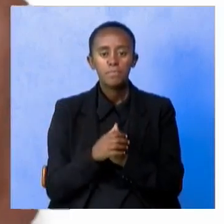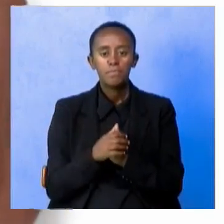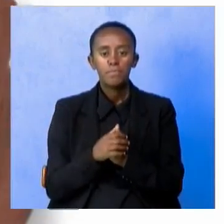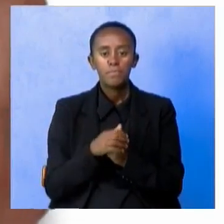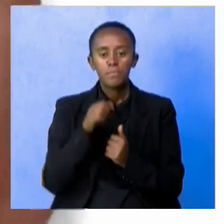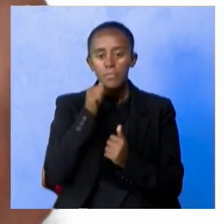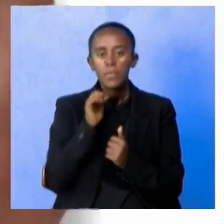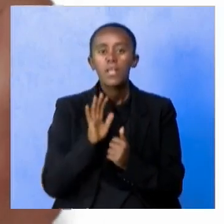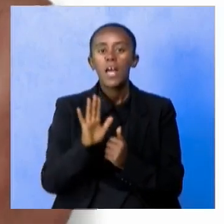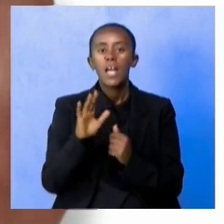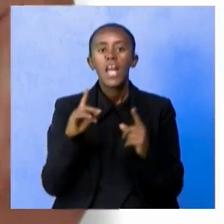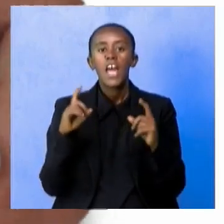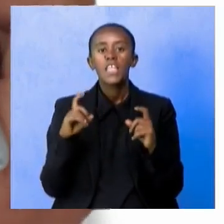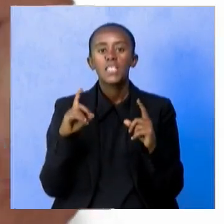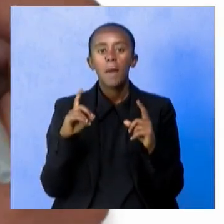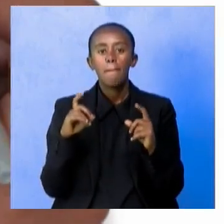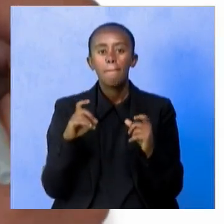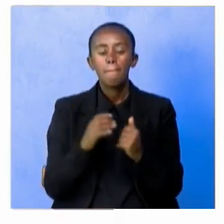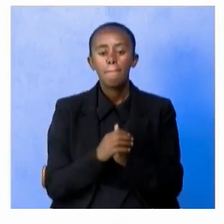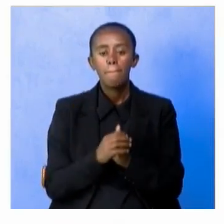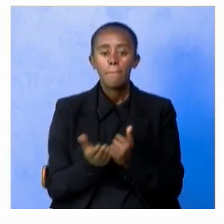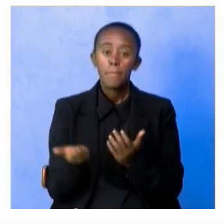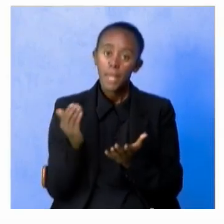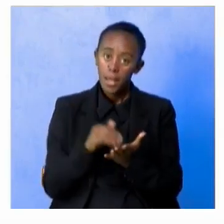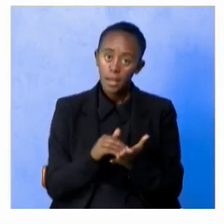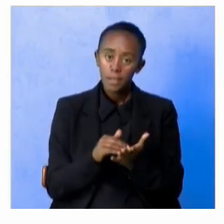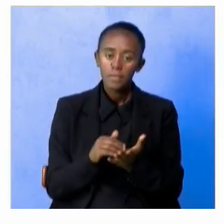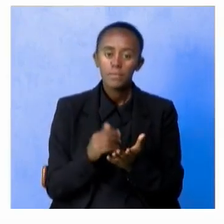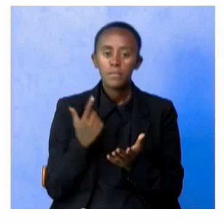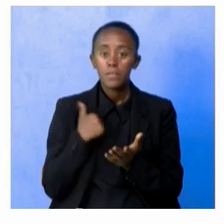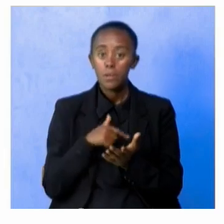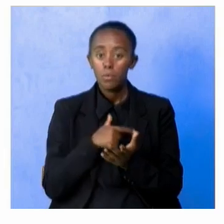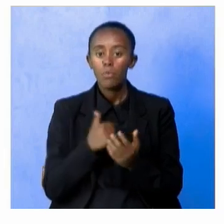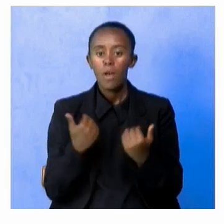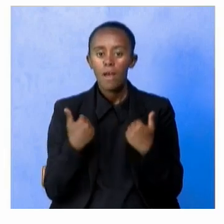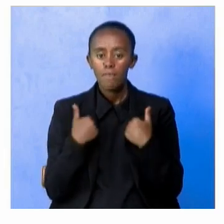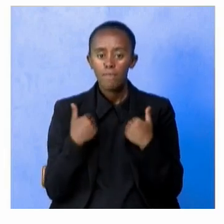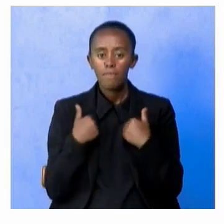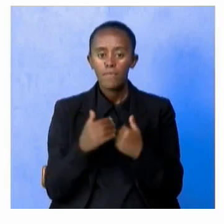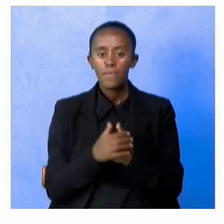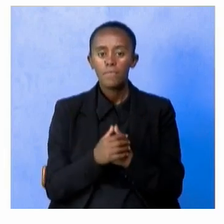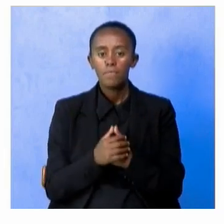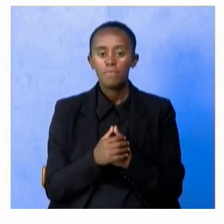her exam. Again, we have what?